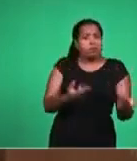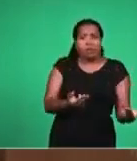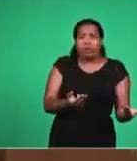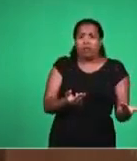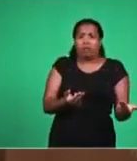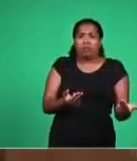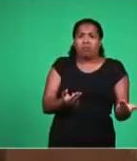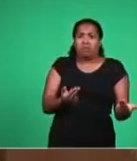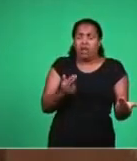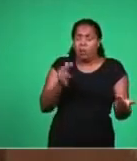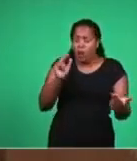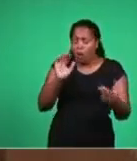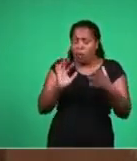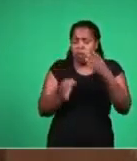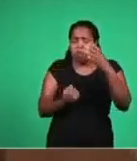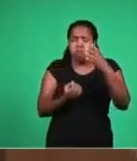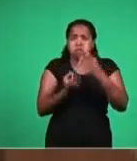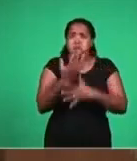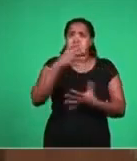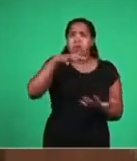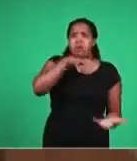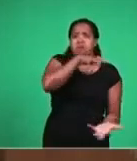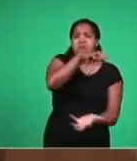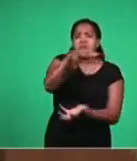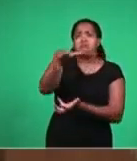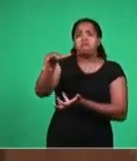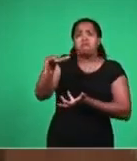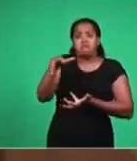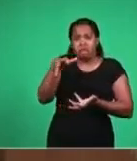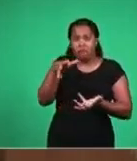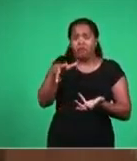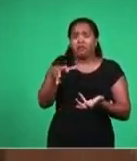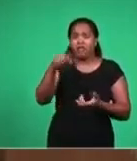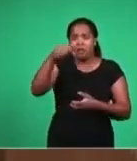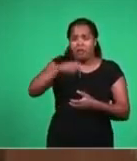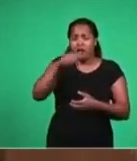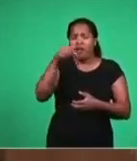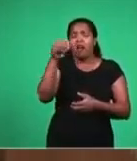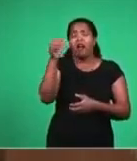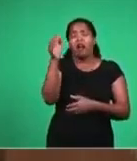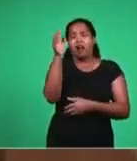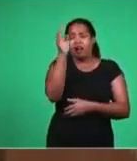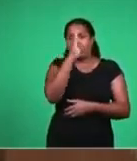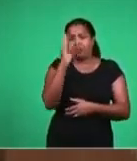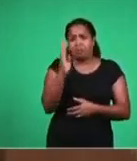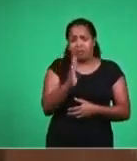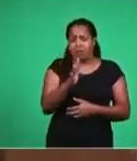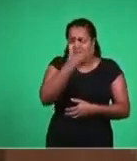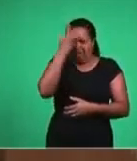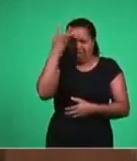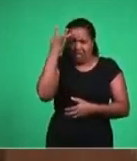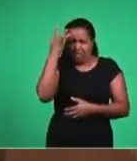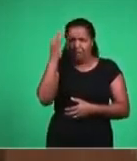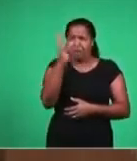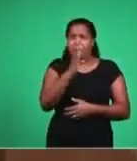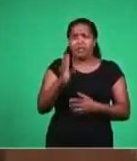wrong with them. That is a big phenomenon, a world phenomenon here in Brazil. We are Brazilians that are